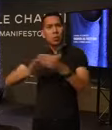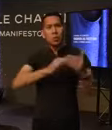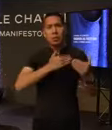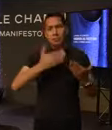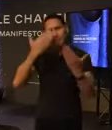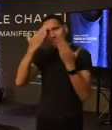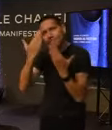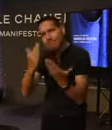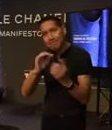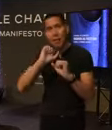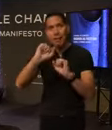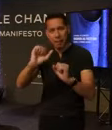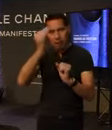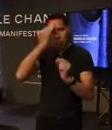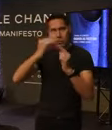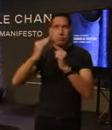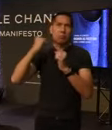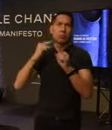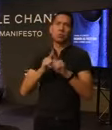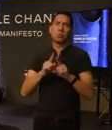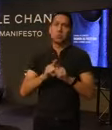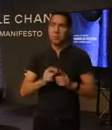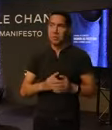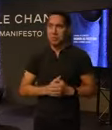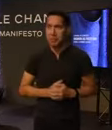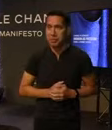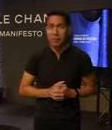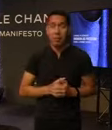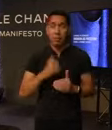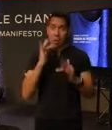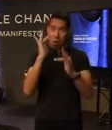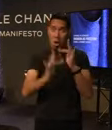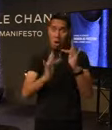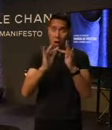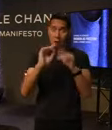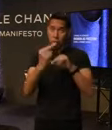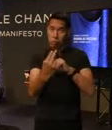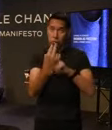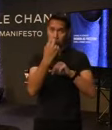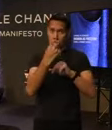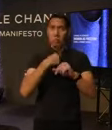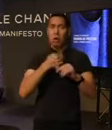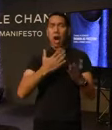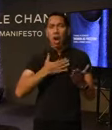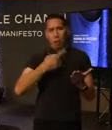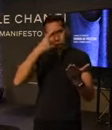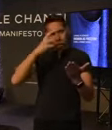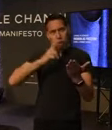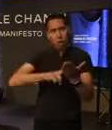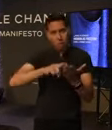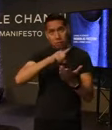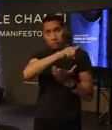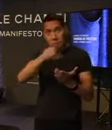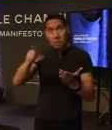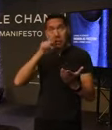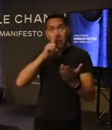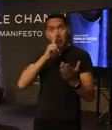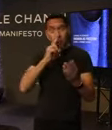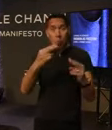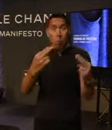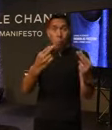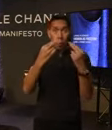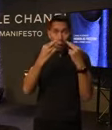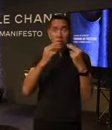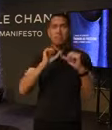elders. If you are joining us remotely today, I would also like to acknowledge that many other people present in today's talk may be